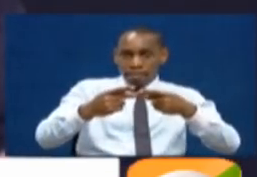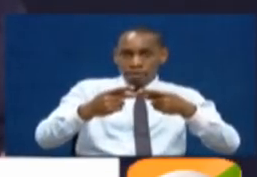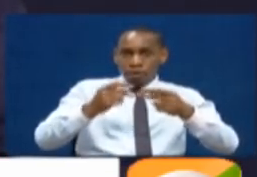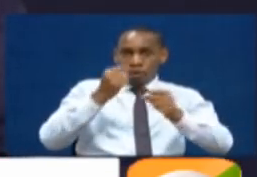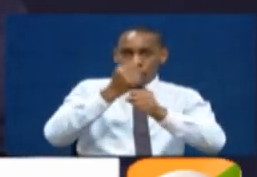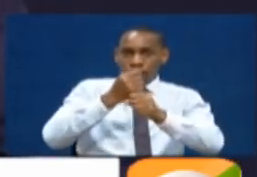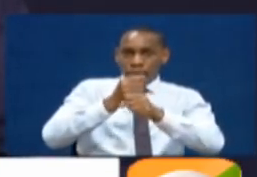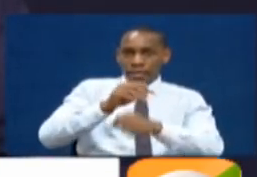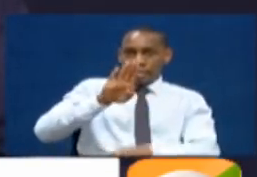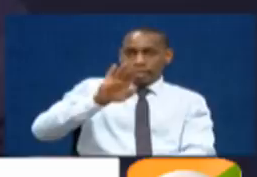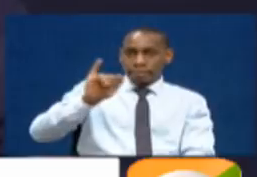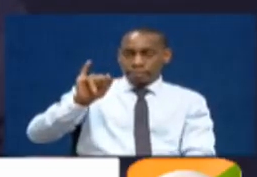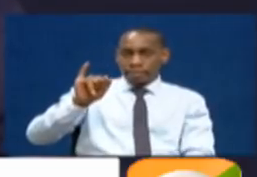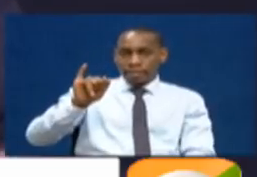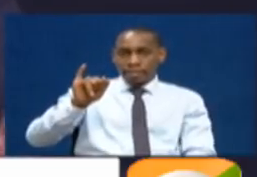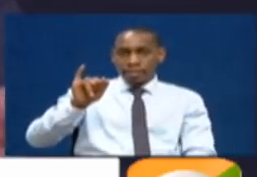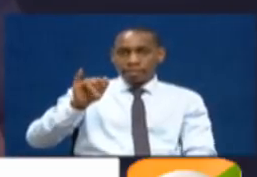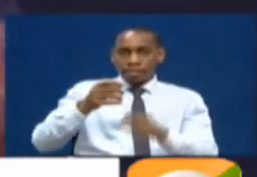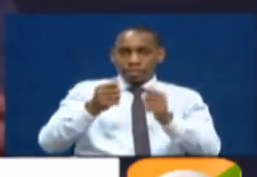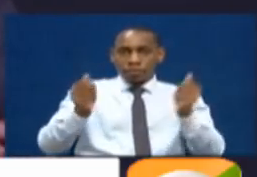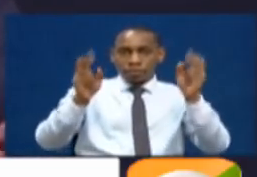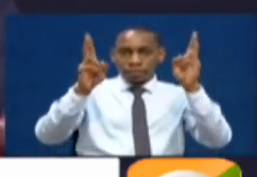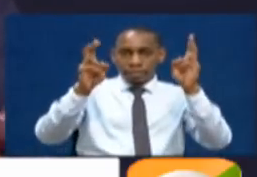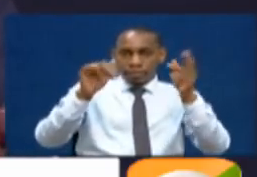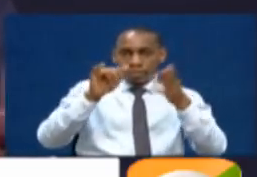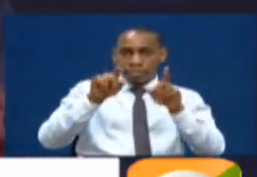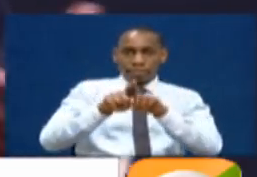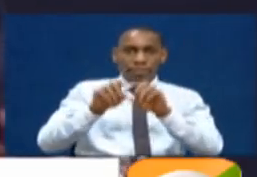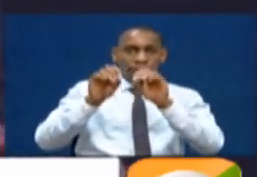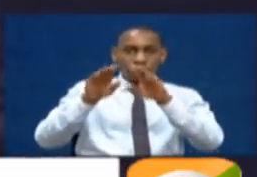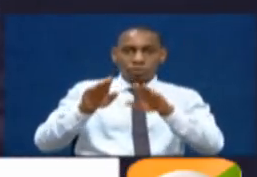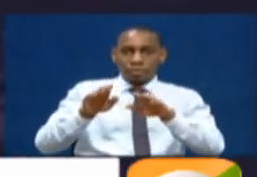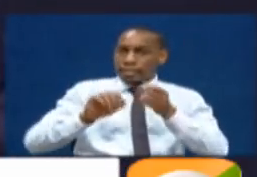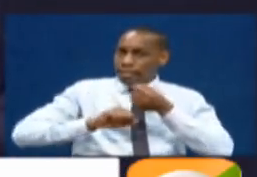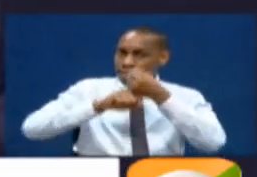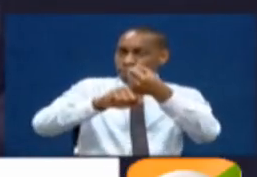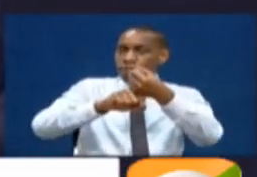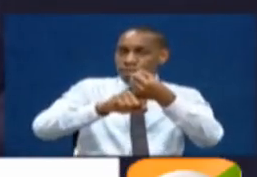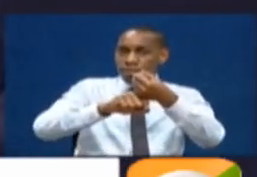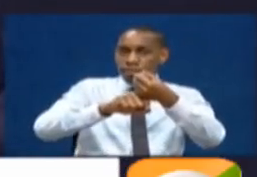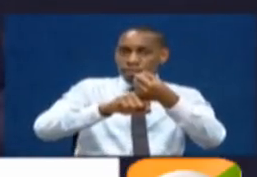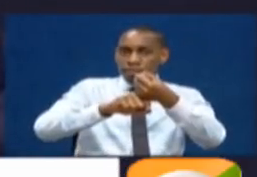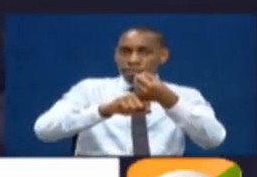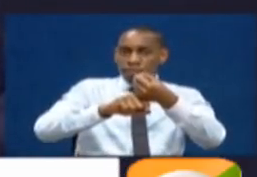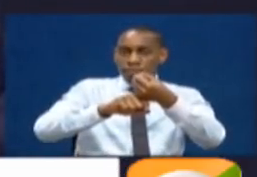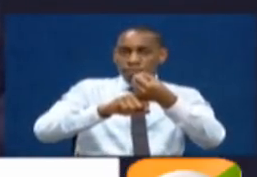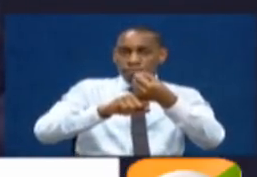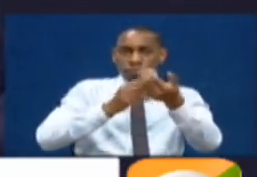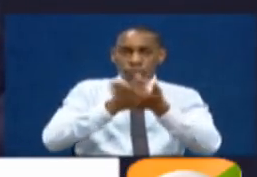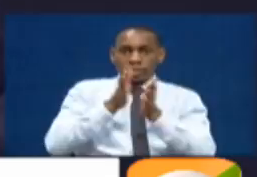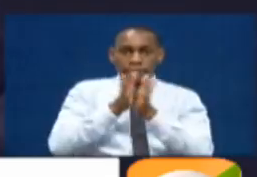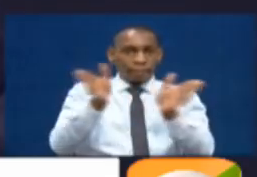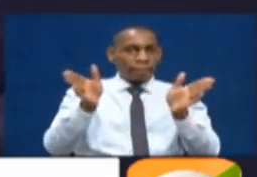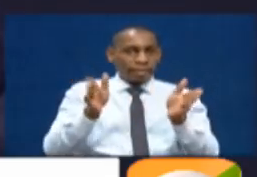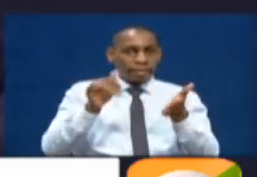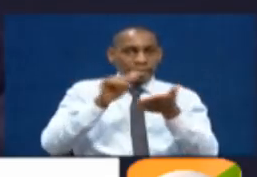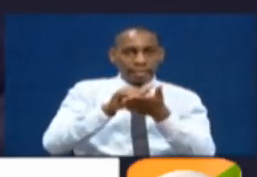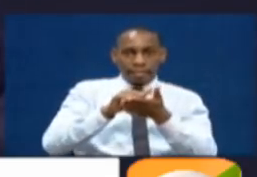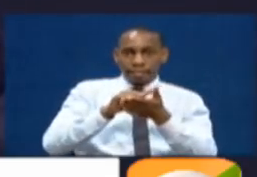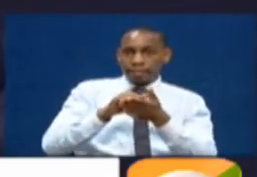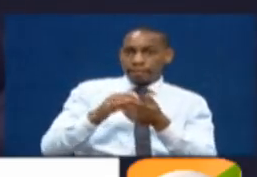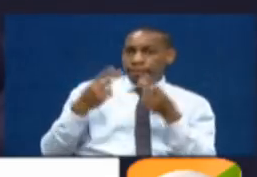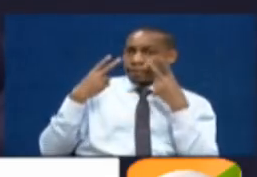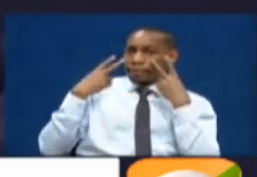that raised issues, and therefore it lost a lot of goodwill from the public. It has been perceived